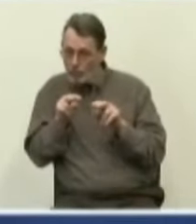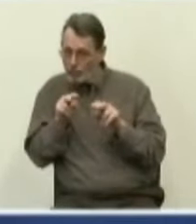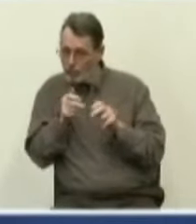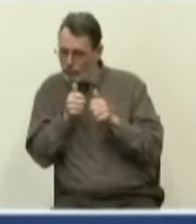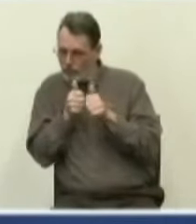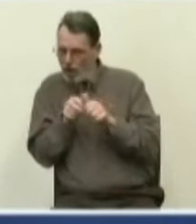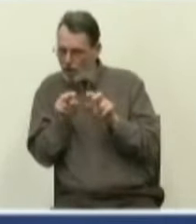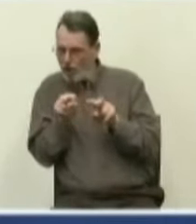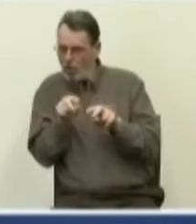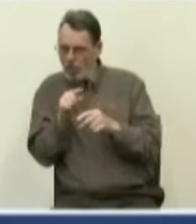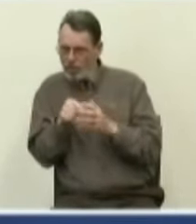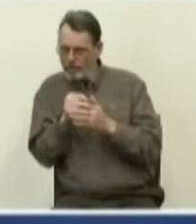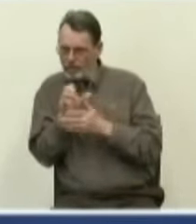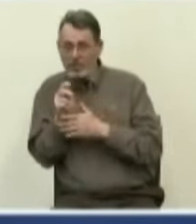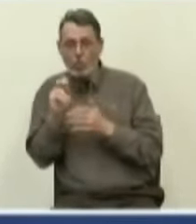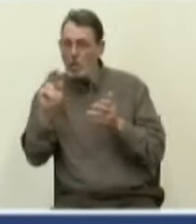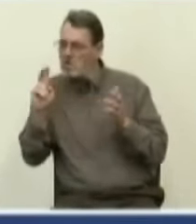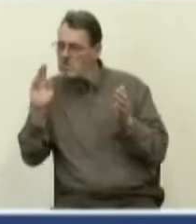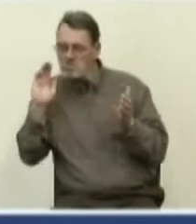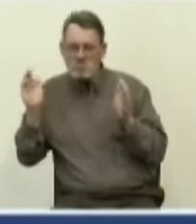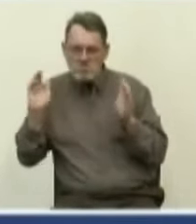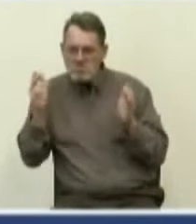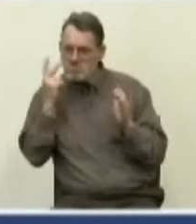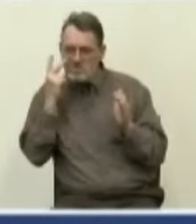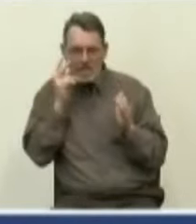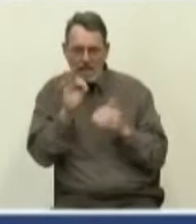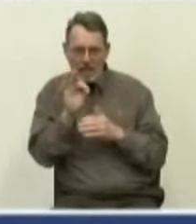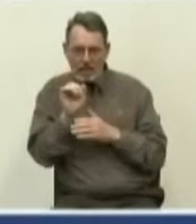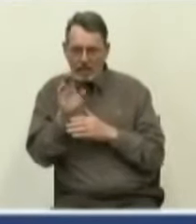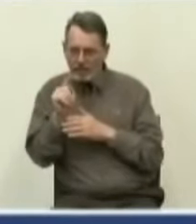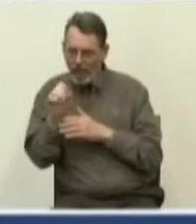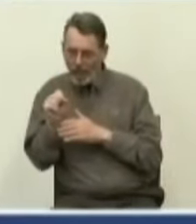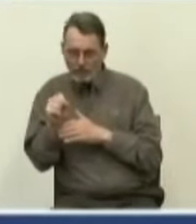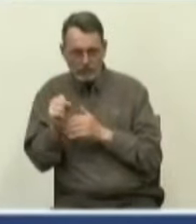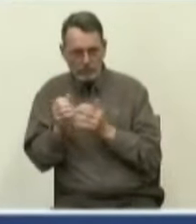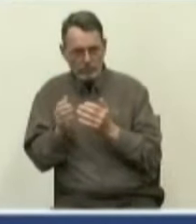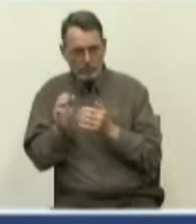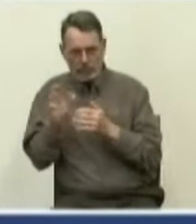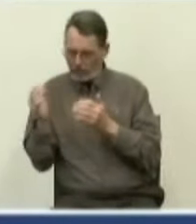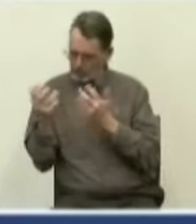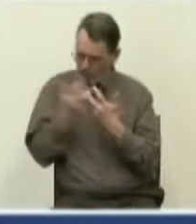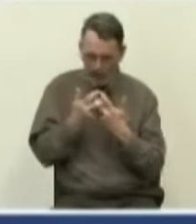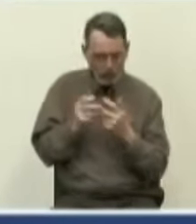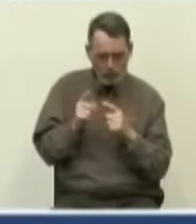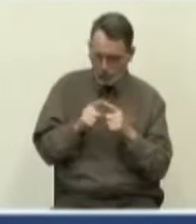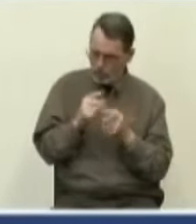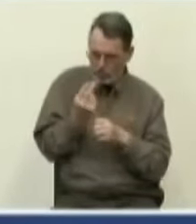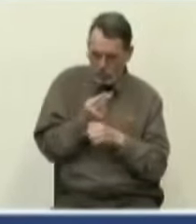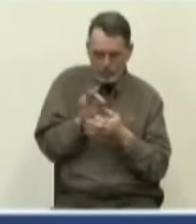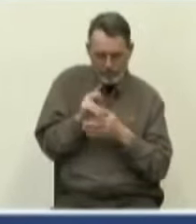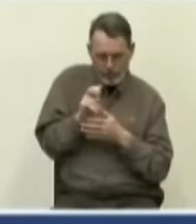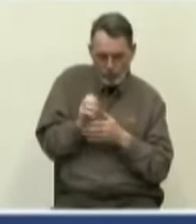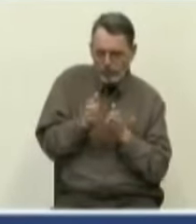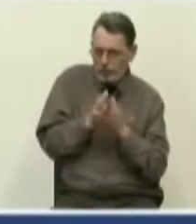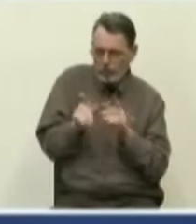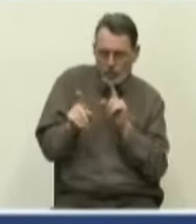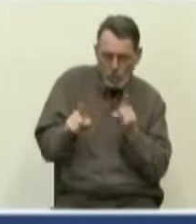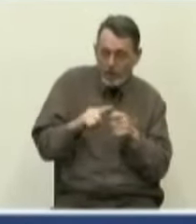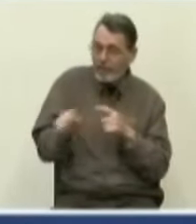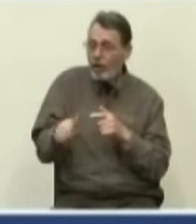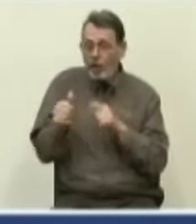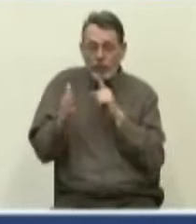case and would like to compare the facts as we know them today to our use of force general order, as well as our other general